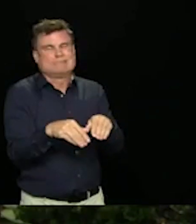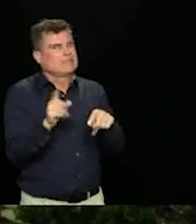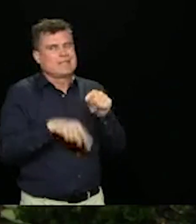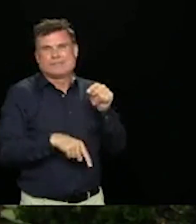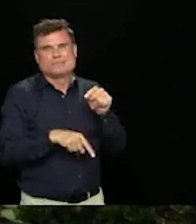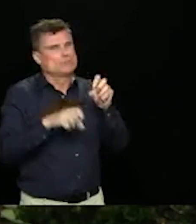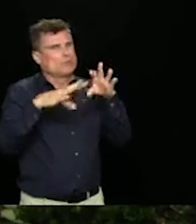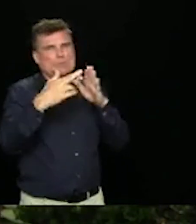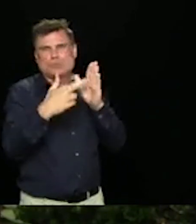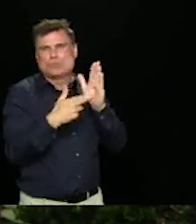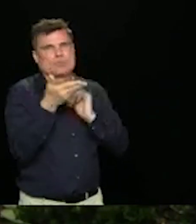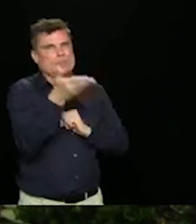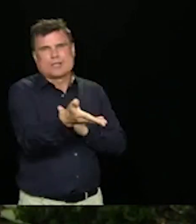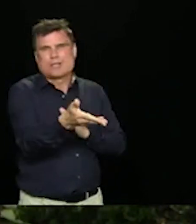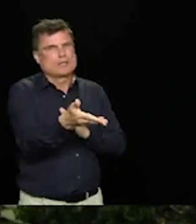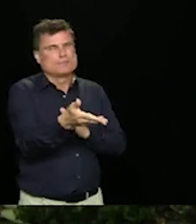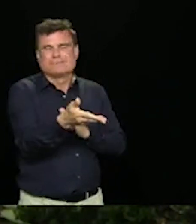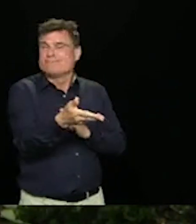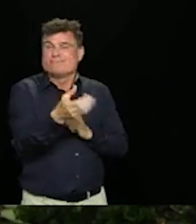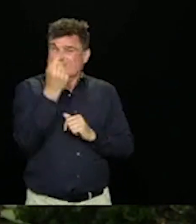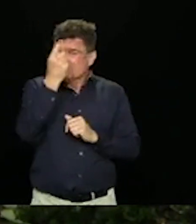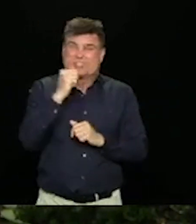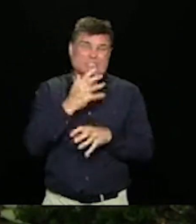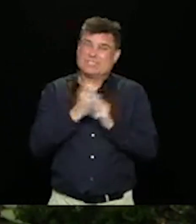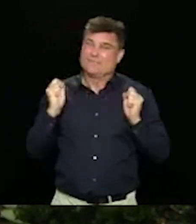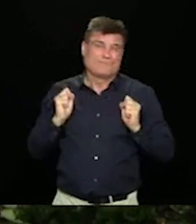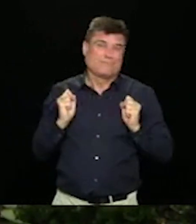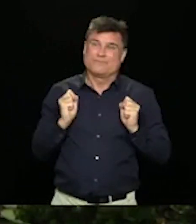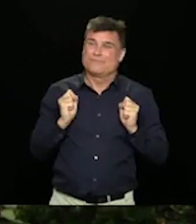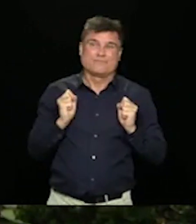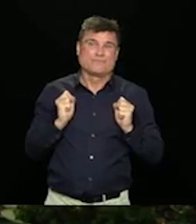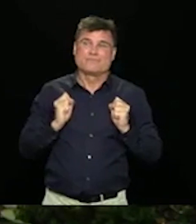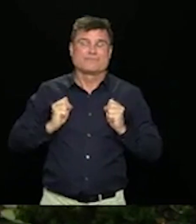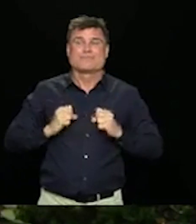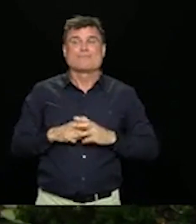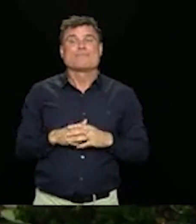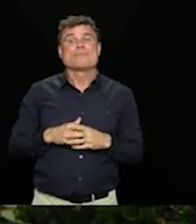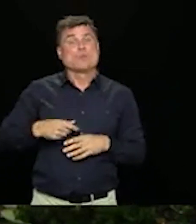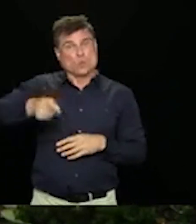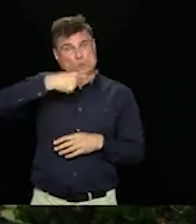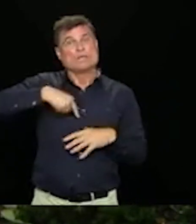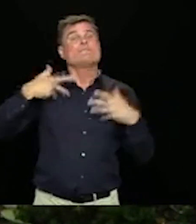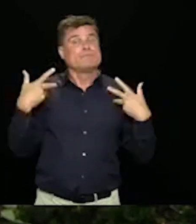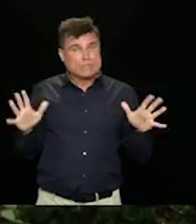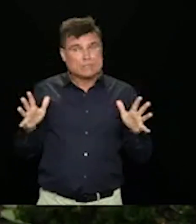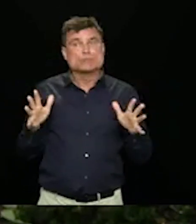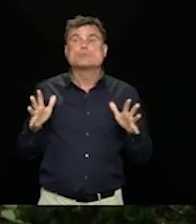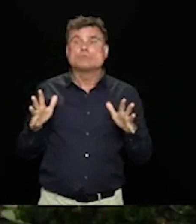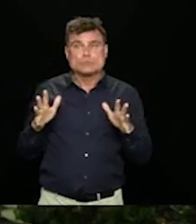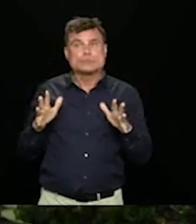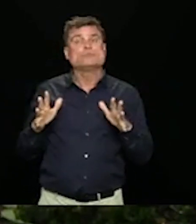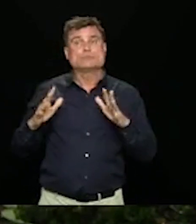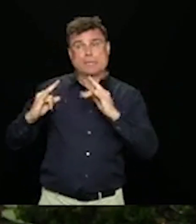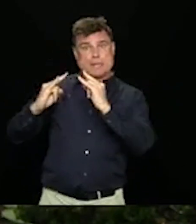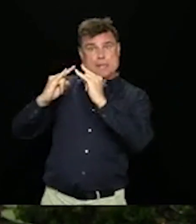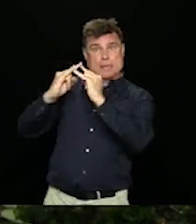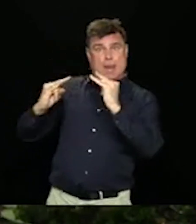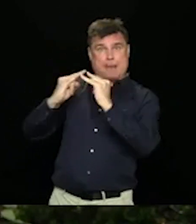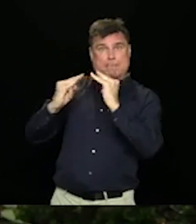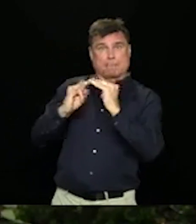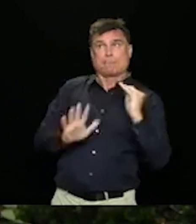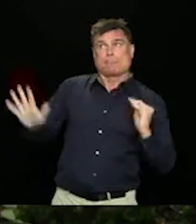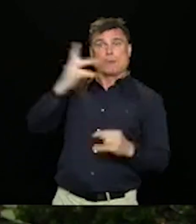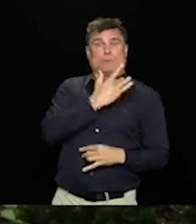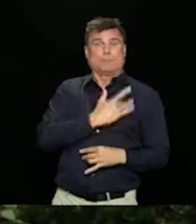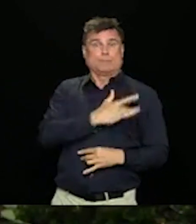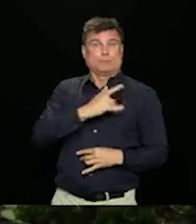have been laid out by public health officials. And we have opened up our campsites June the 1st. There are people camping. They're going to